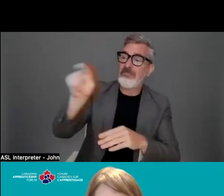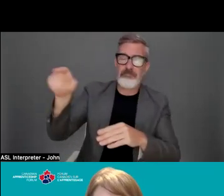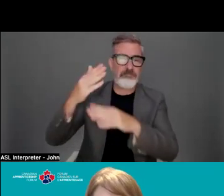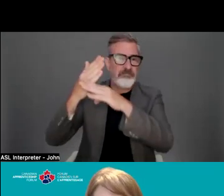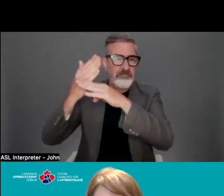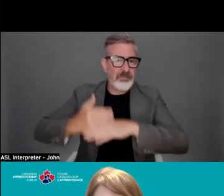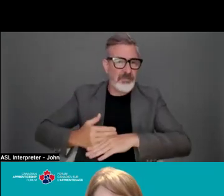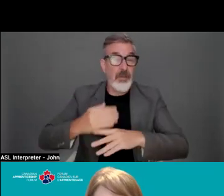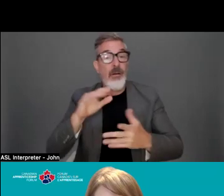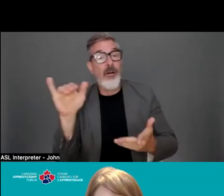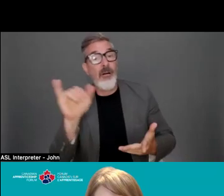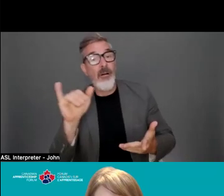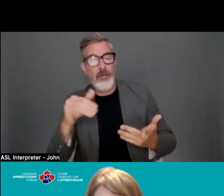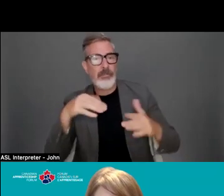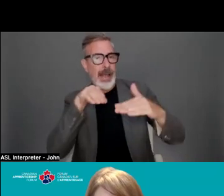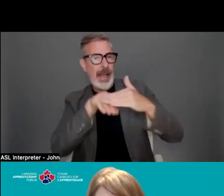success across Canada.